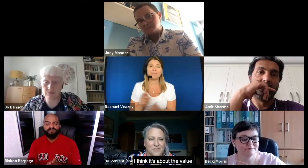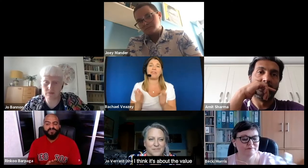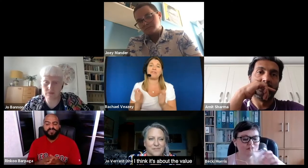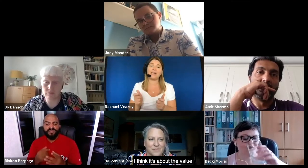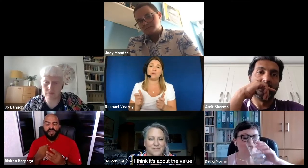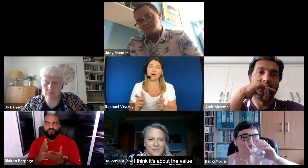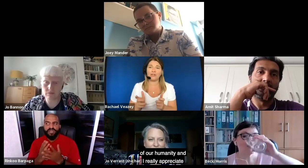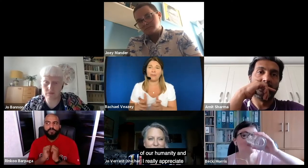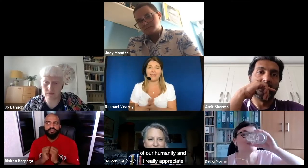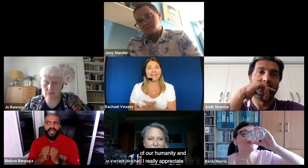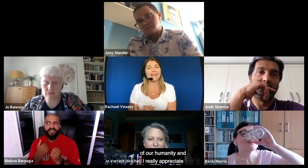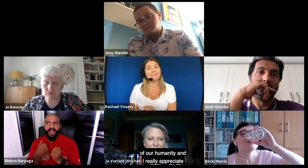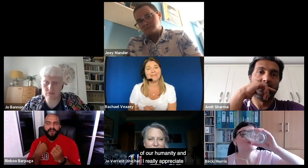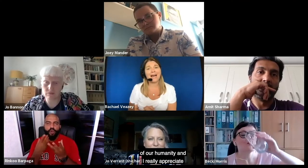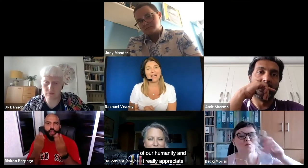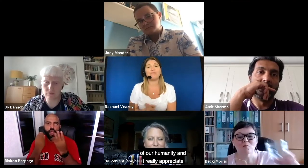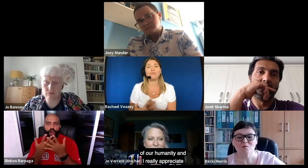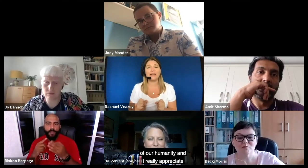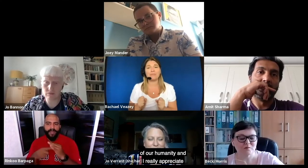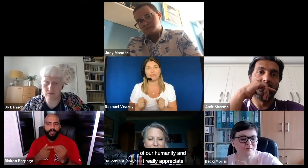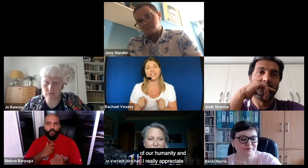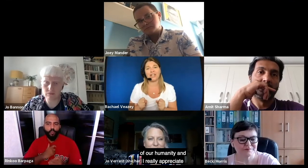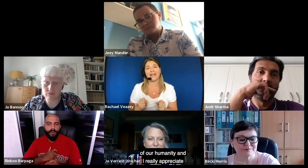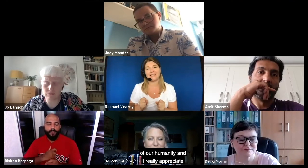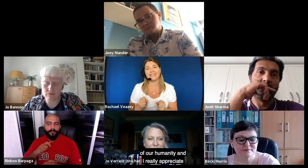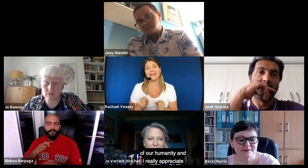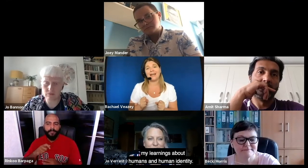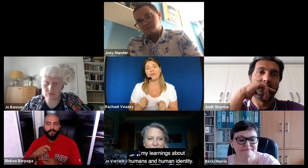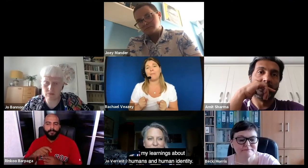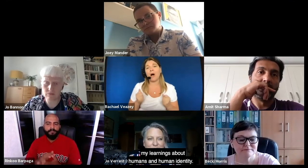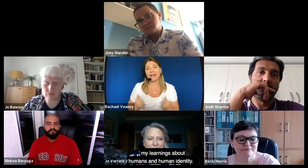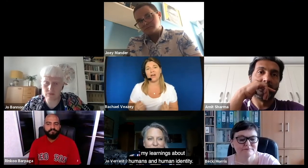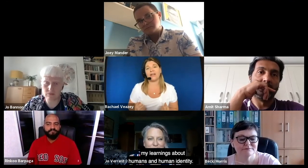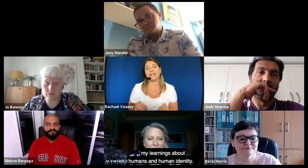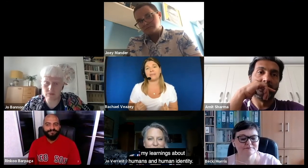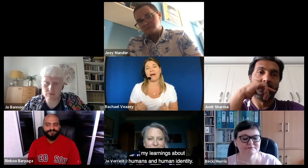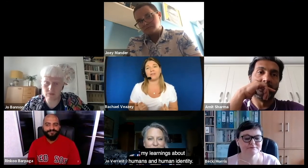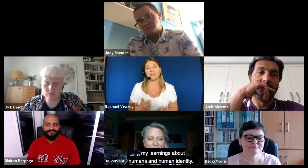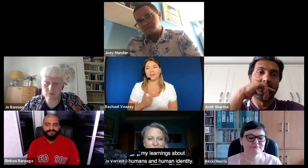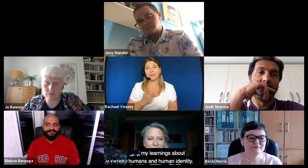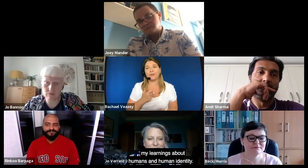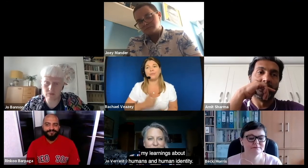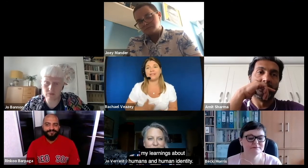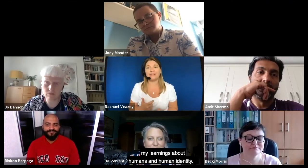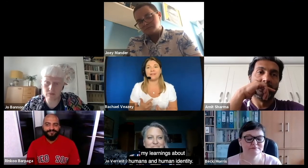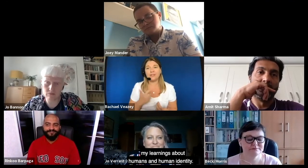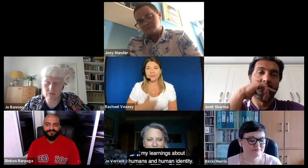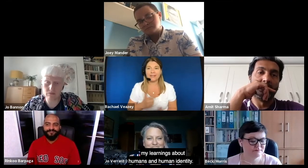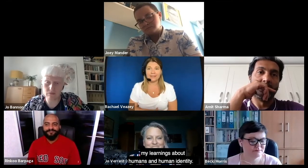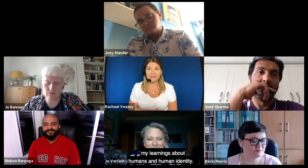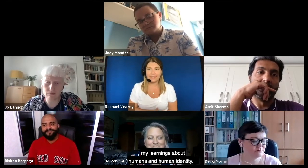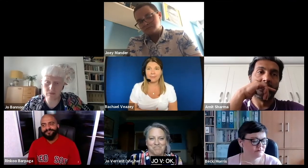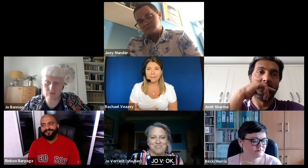I think it's about the value of our humanity, and I really appreciate my learnings about humans and